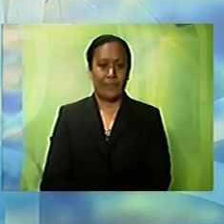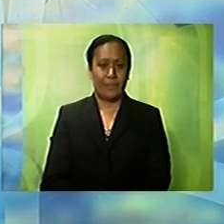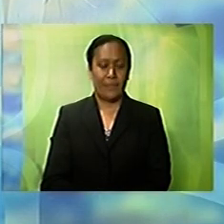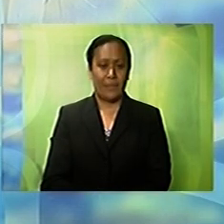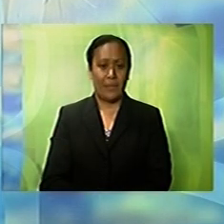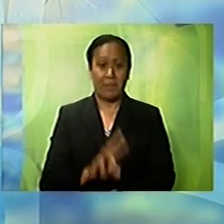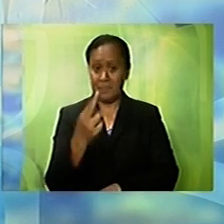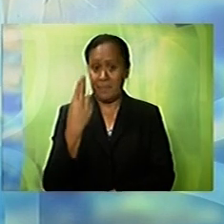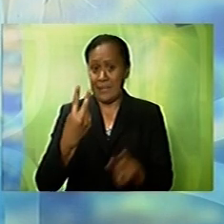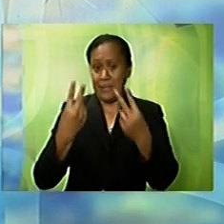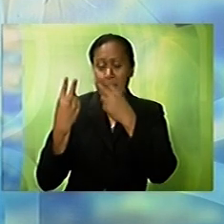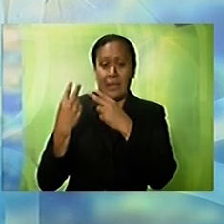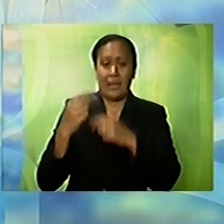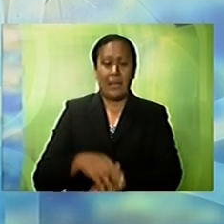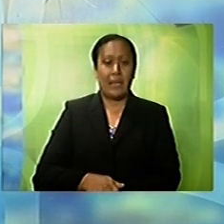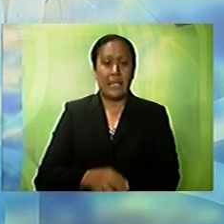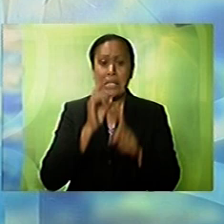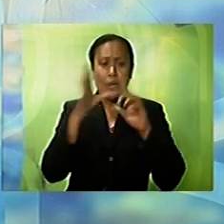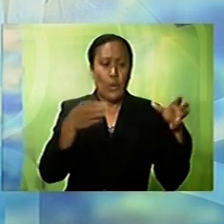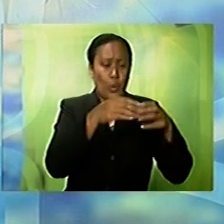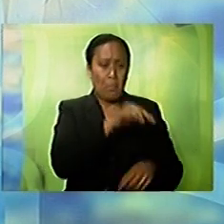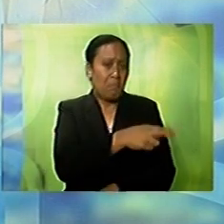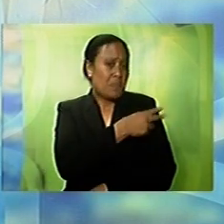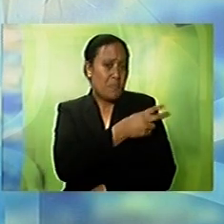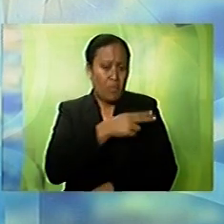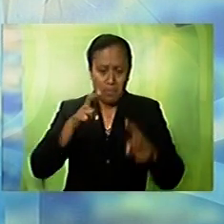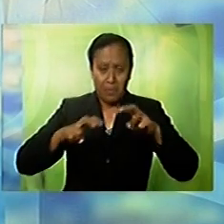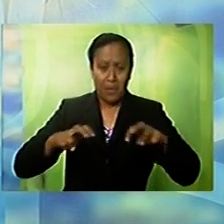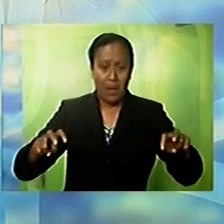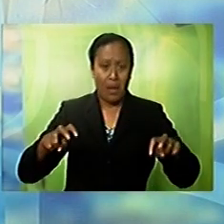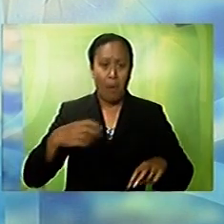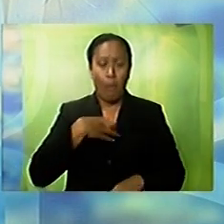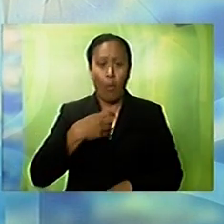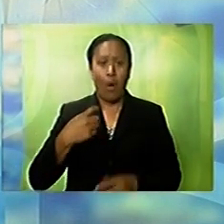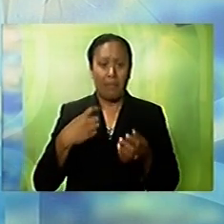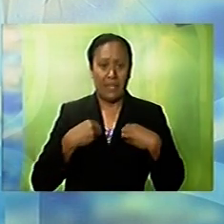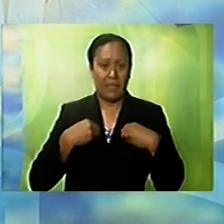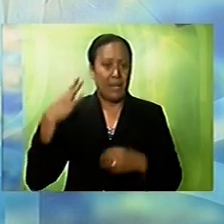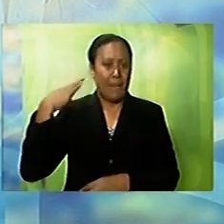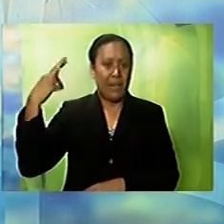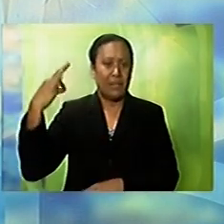We'll take a break. Coming up next, a special team assigned to investigate investment application.